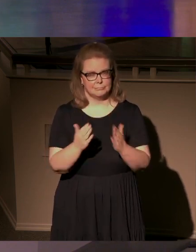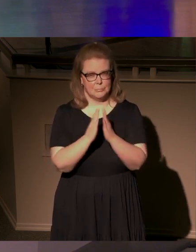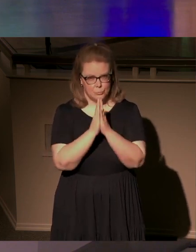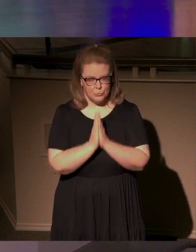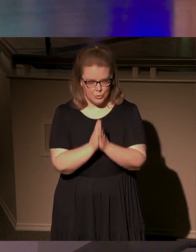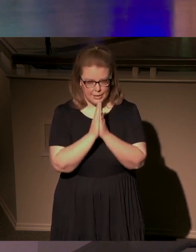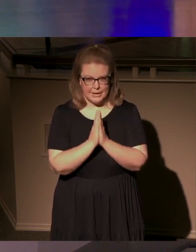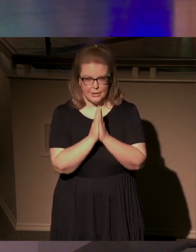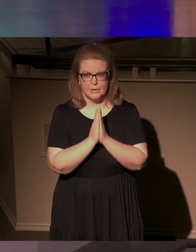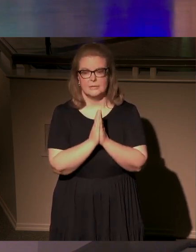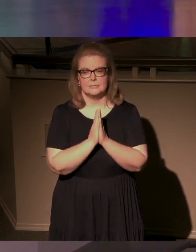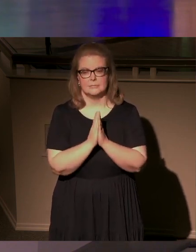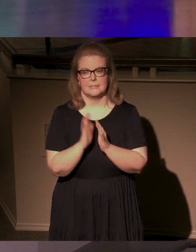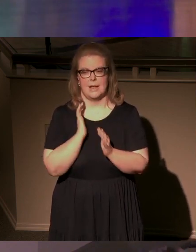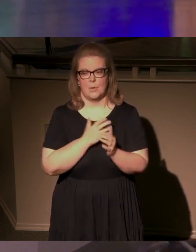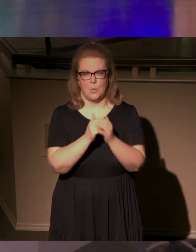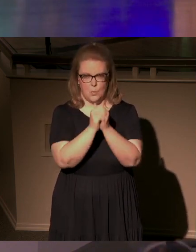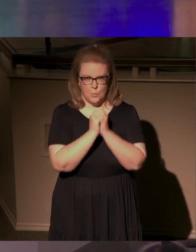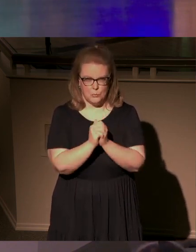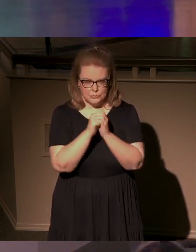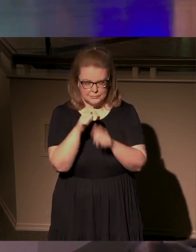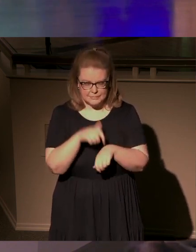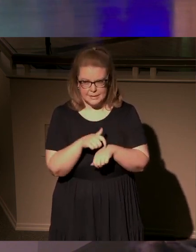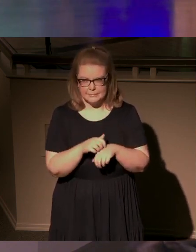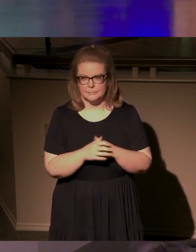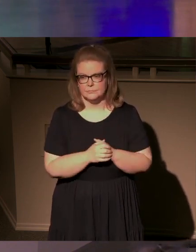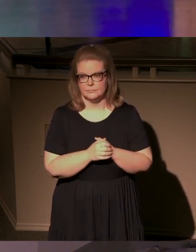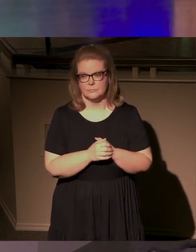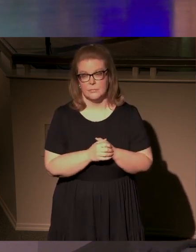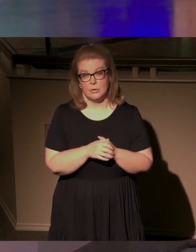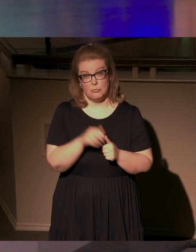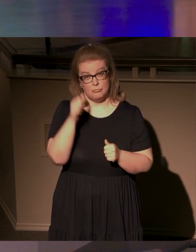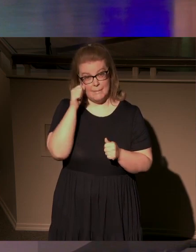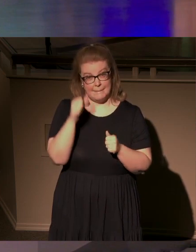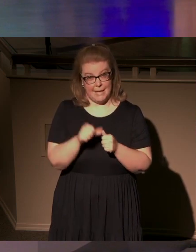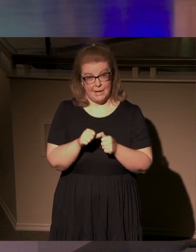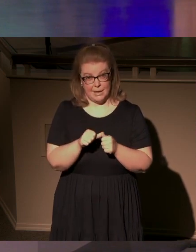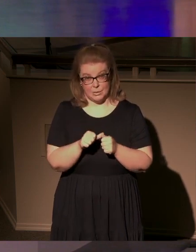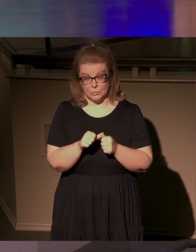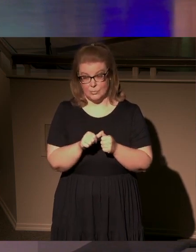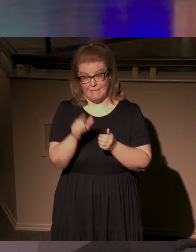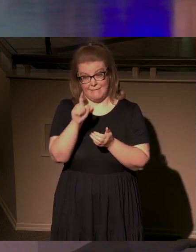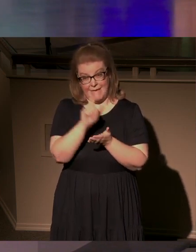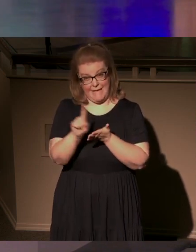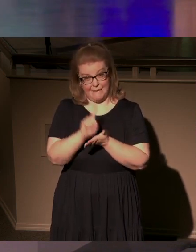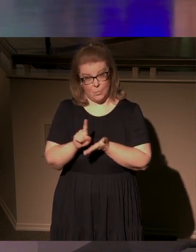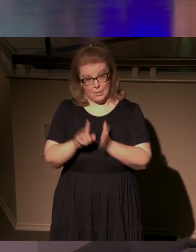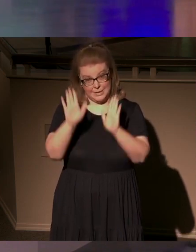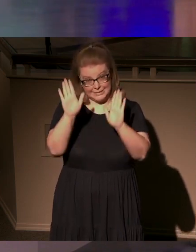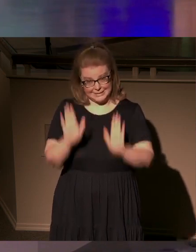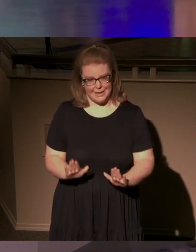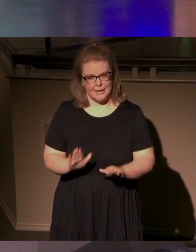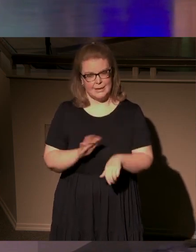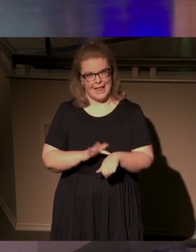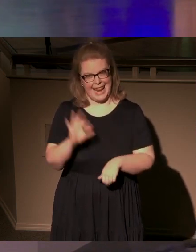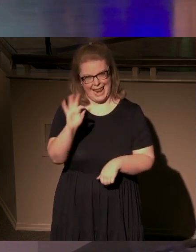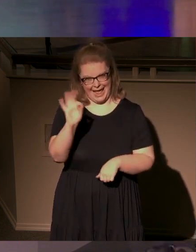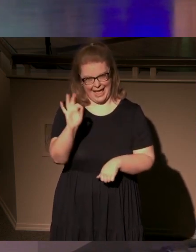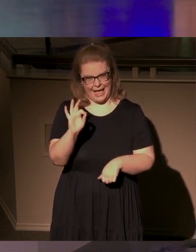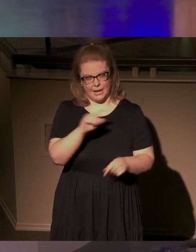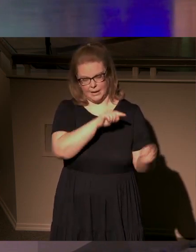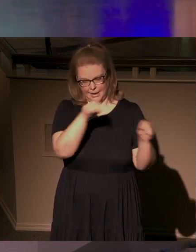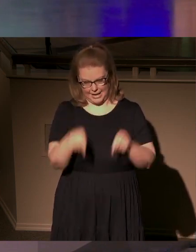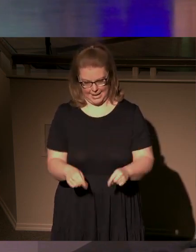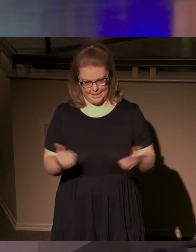some prayer in our worship time. We're going to remind you, 9 o'clock every Sunday morning, we're gathering in here for